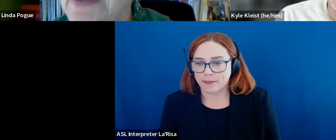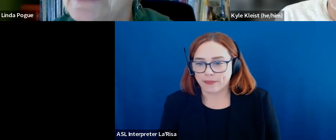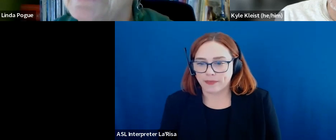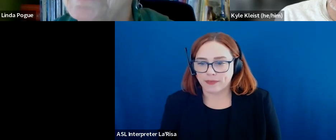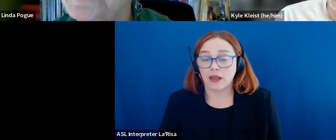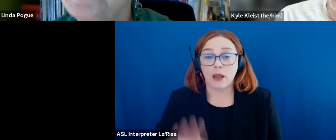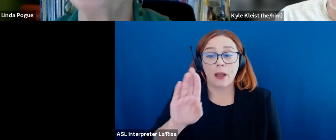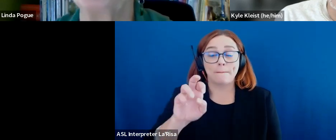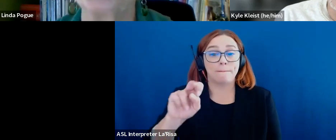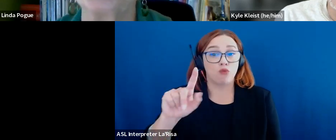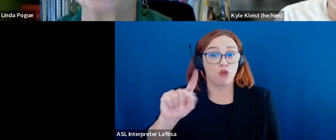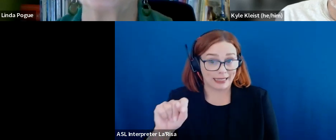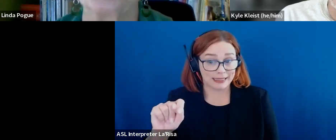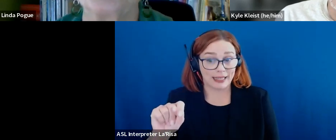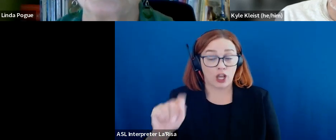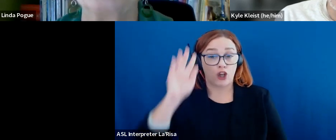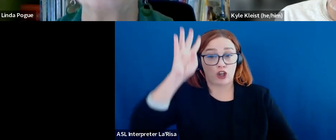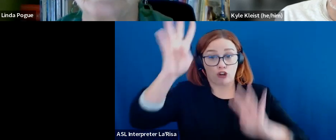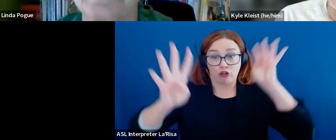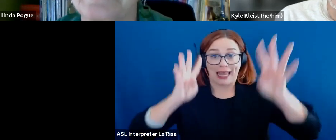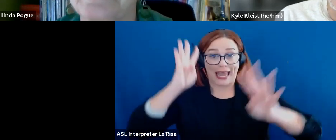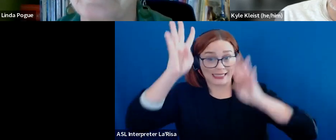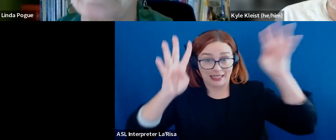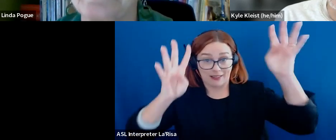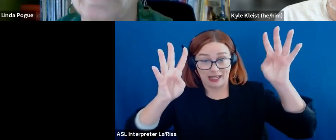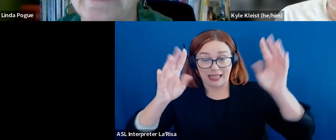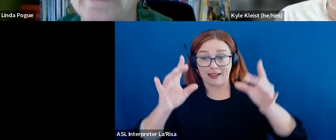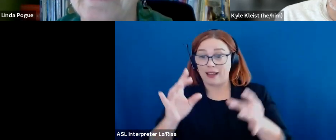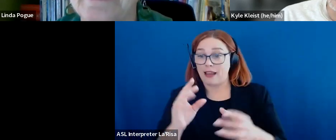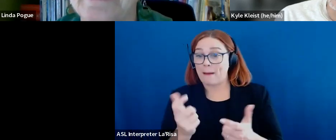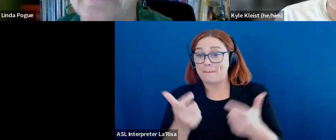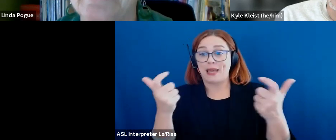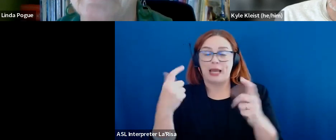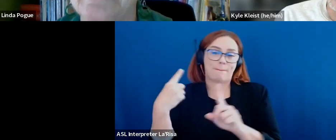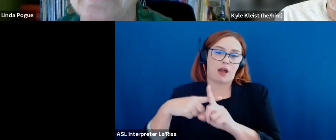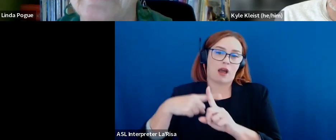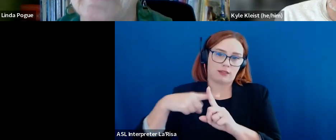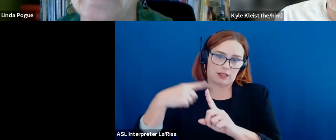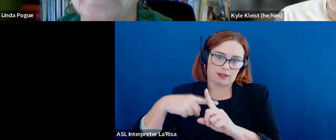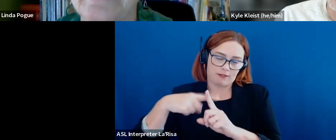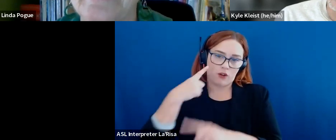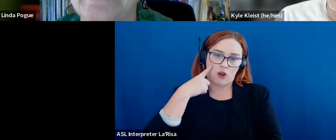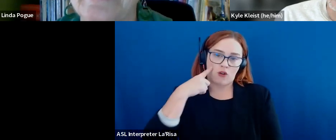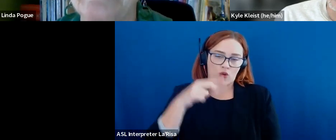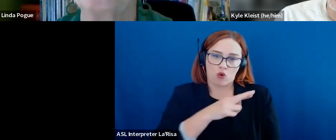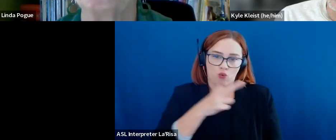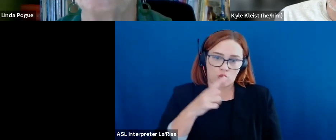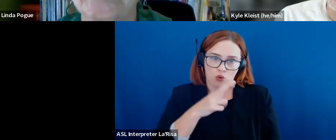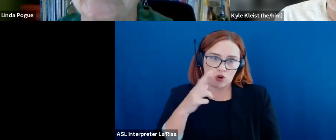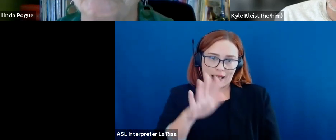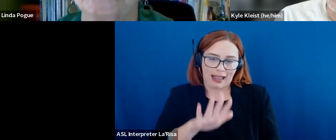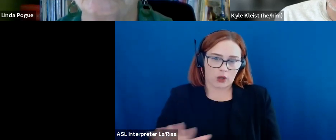is the big positive in the rural area, and we are only limited by our